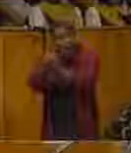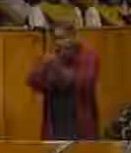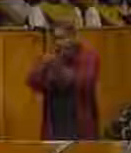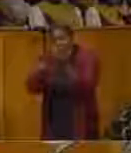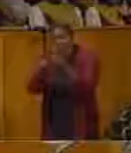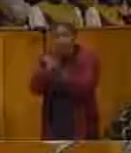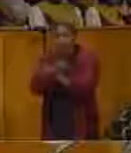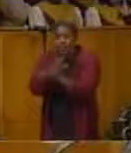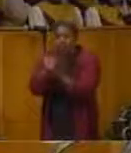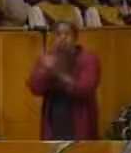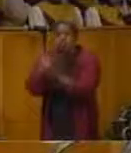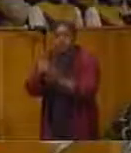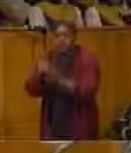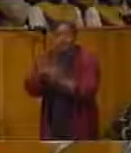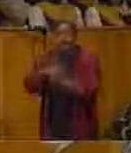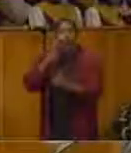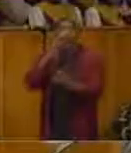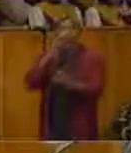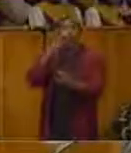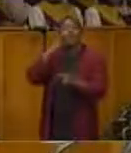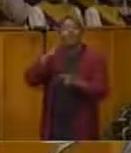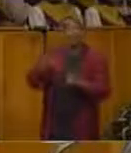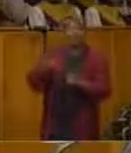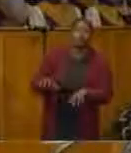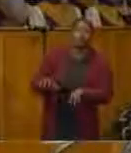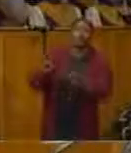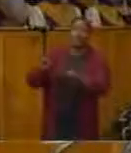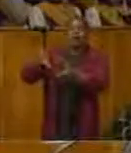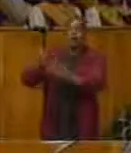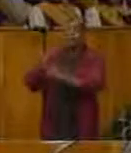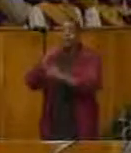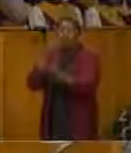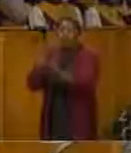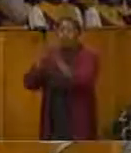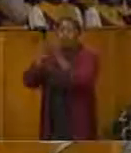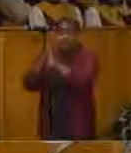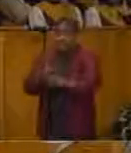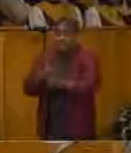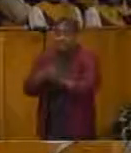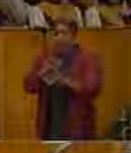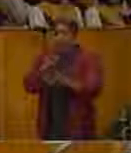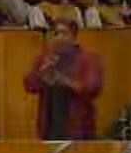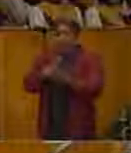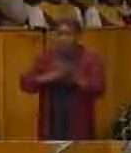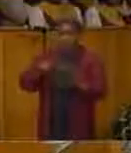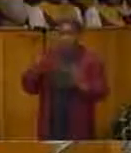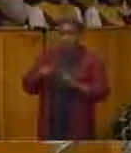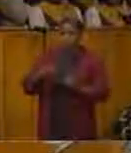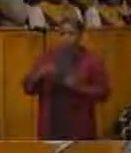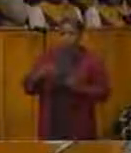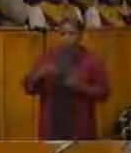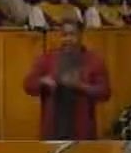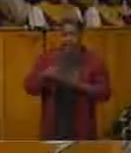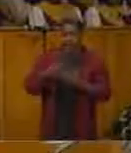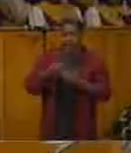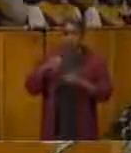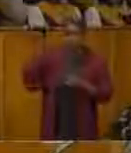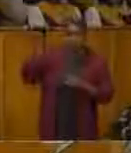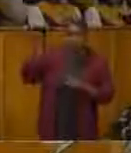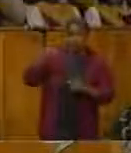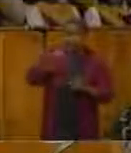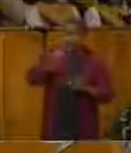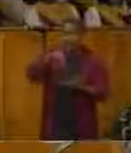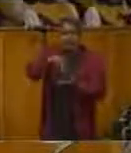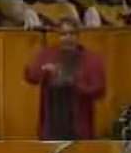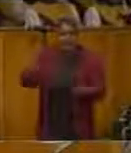your stuff together, I encourage you to take Financial Peace. That's not what I'm trying to do. Nor am I standing